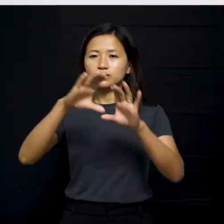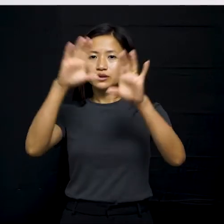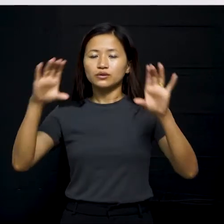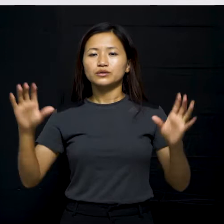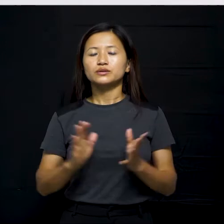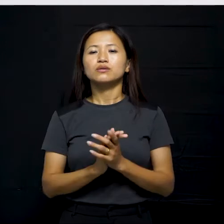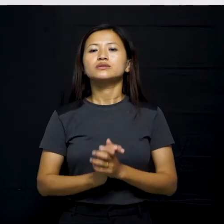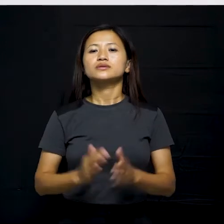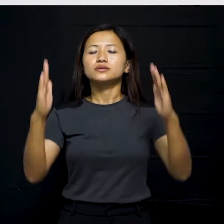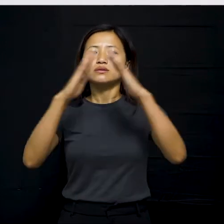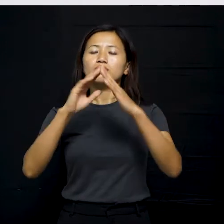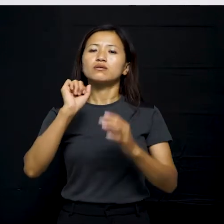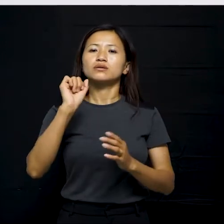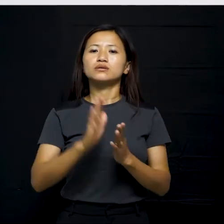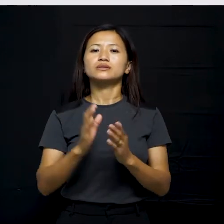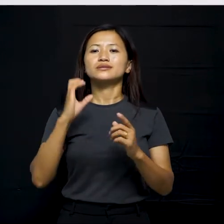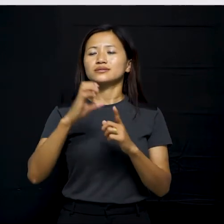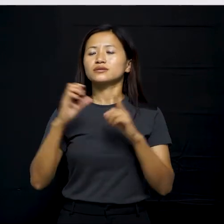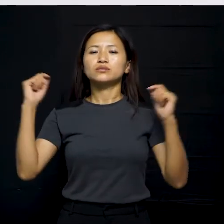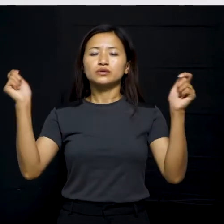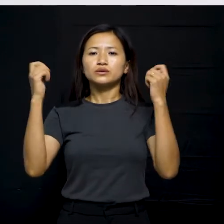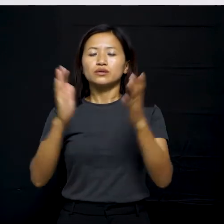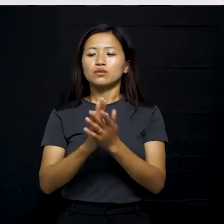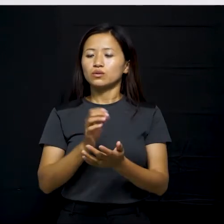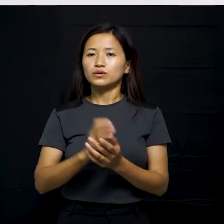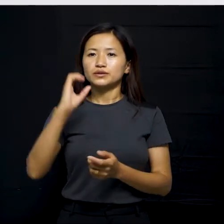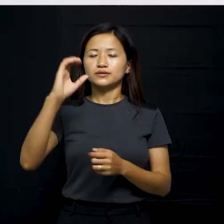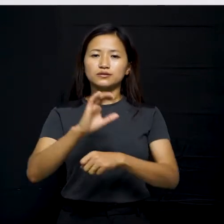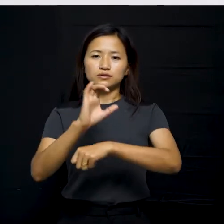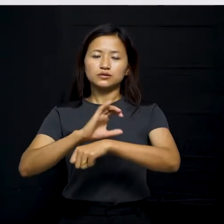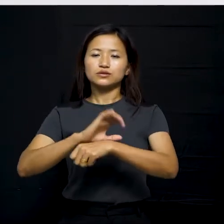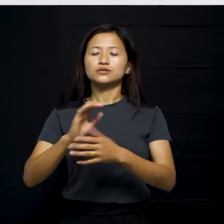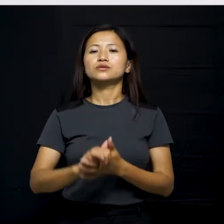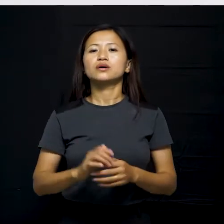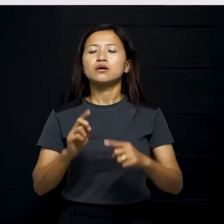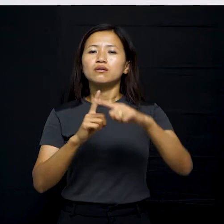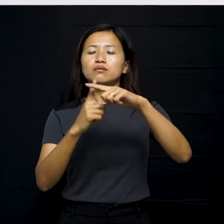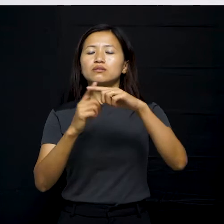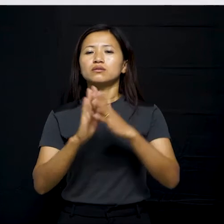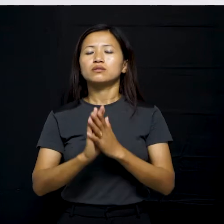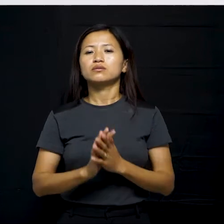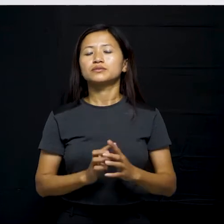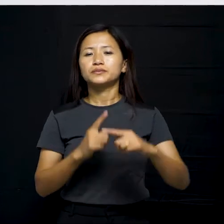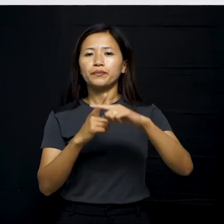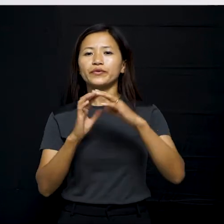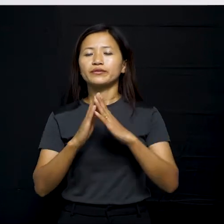grand ceremony, whether it is at home or whether it's in the church. There used to be a lot of feast, and a lot